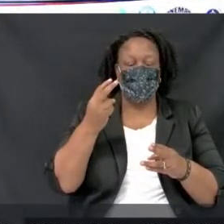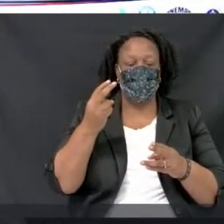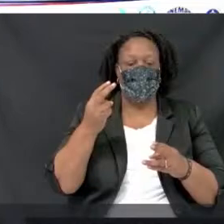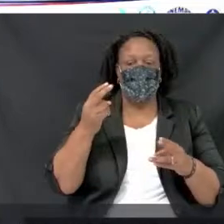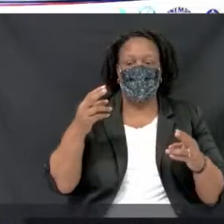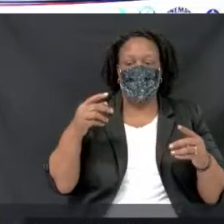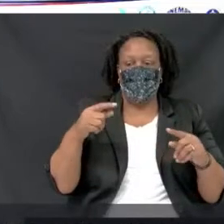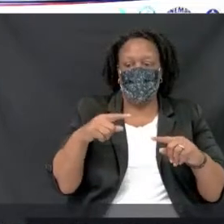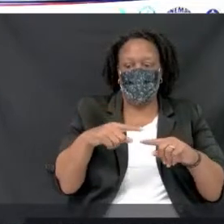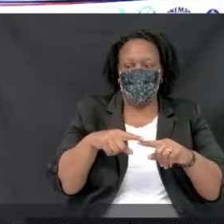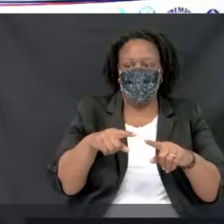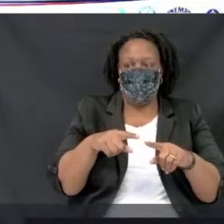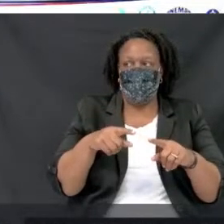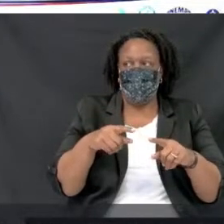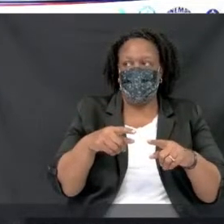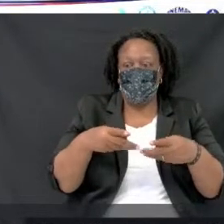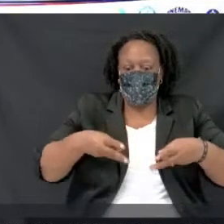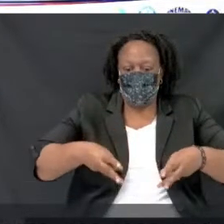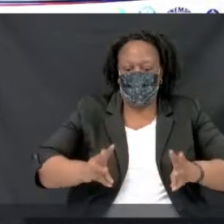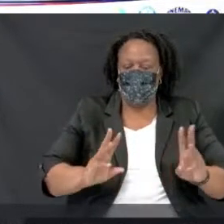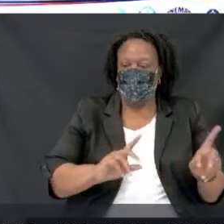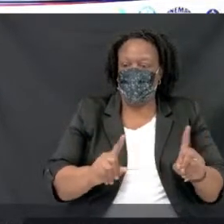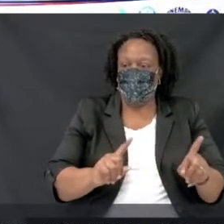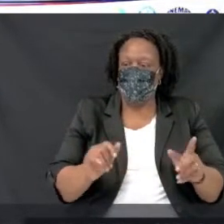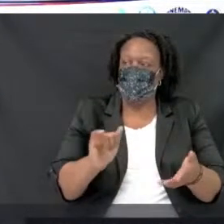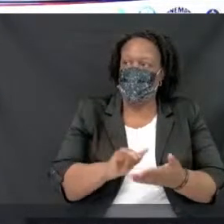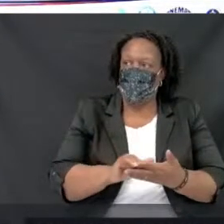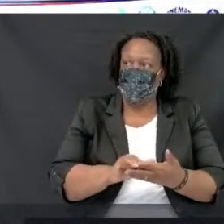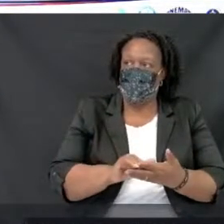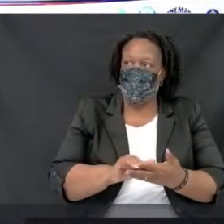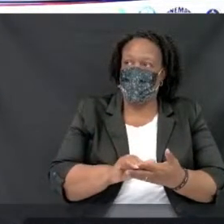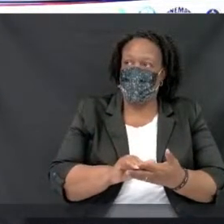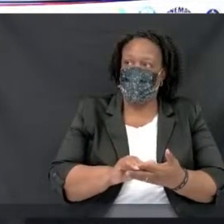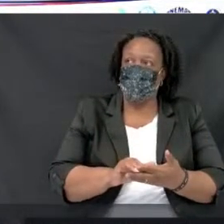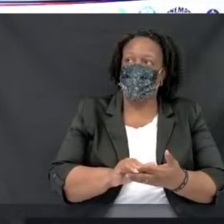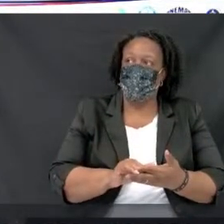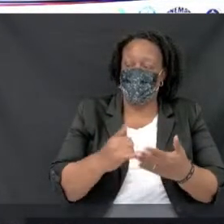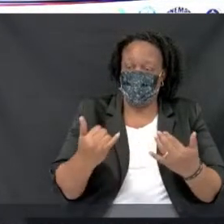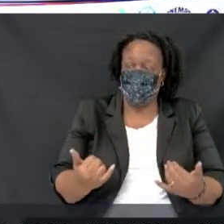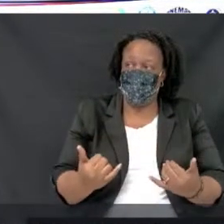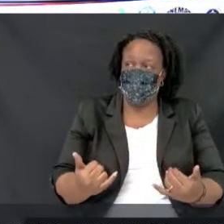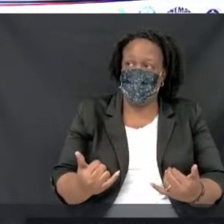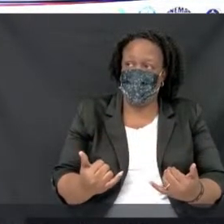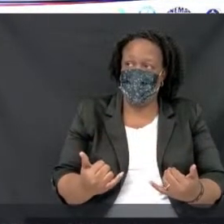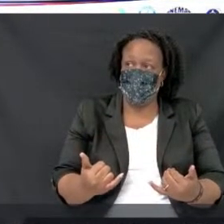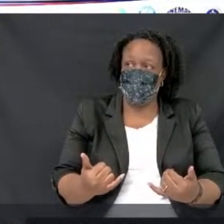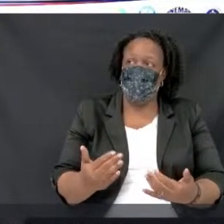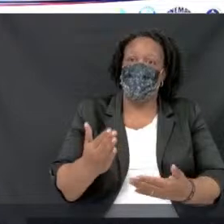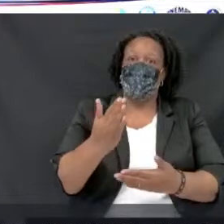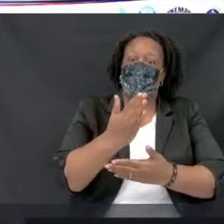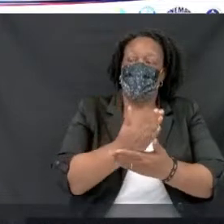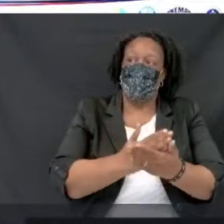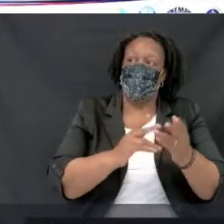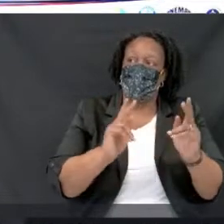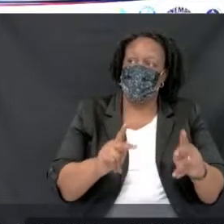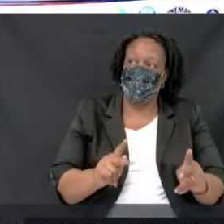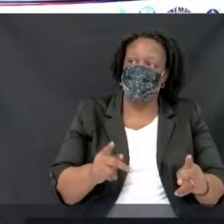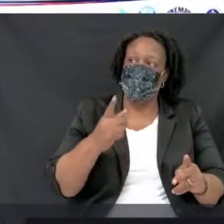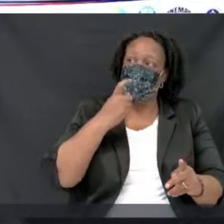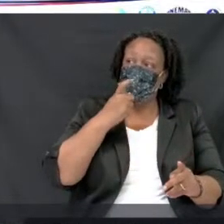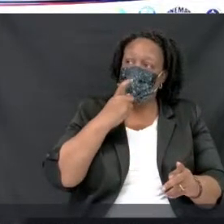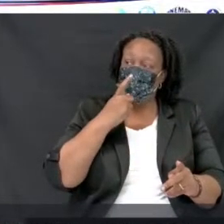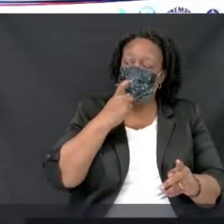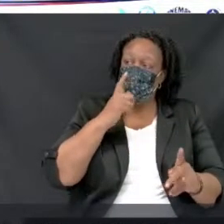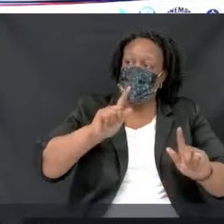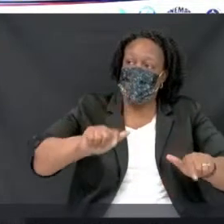do I mean by that? For now, we have residents or persons who are residing in Nevis. They go